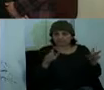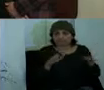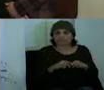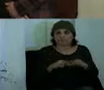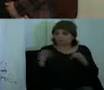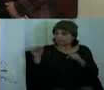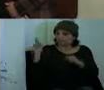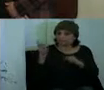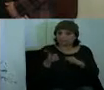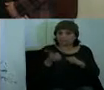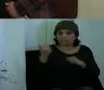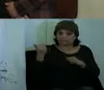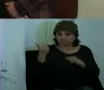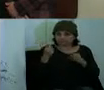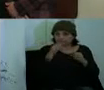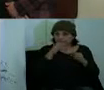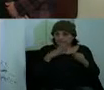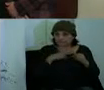This woman